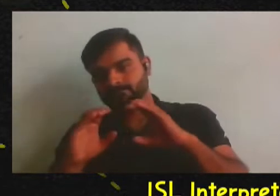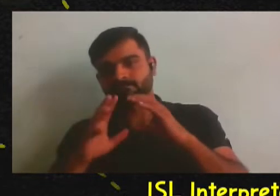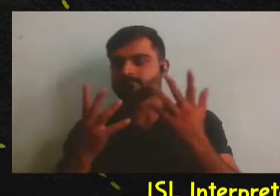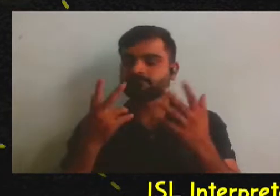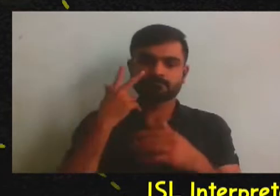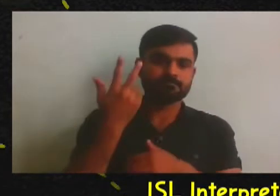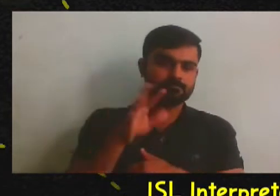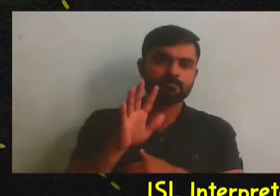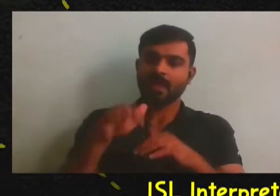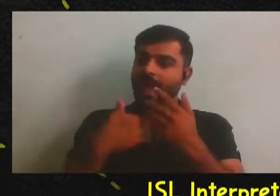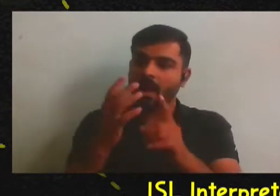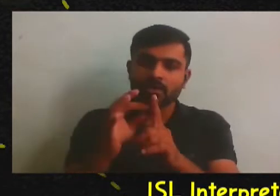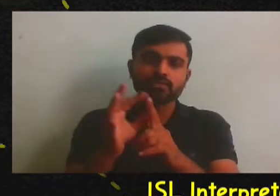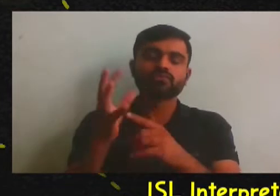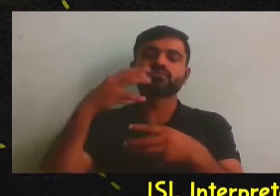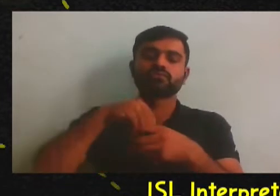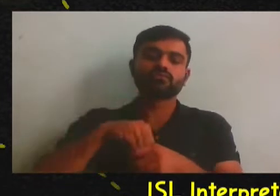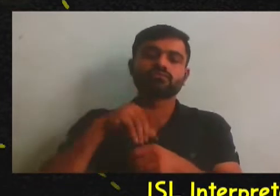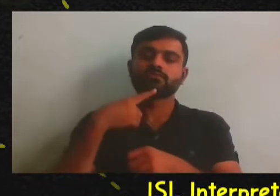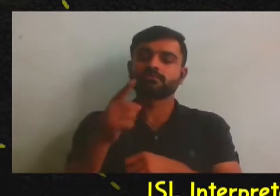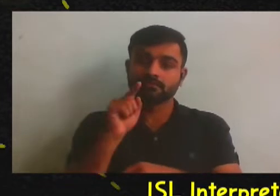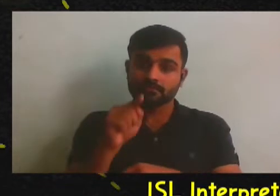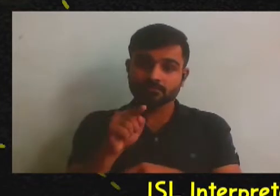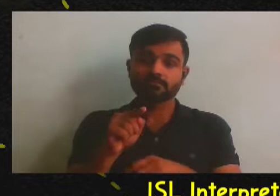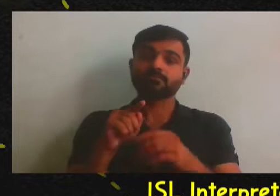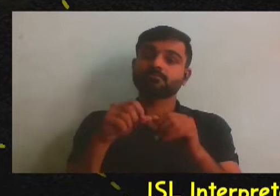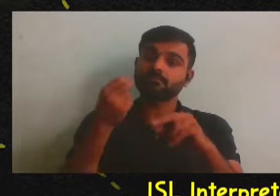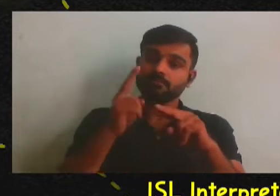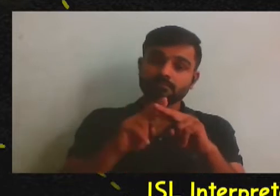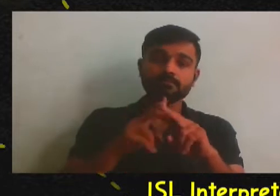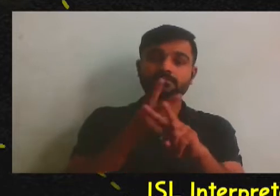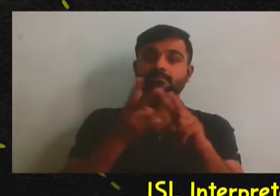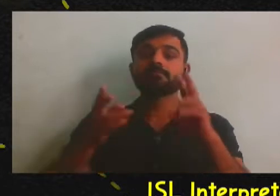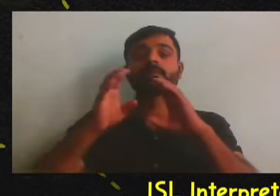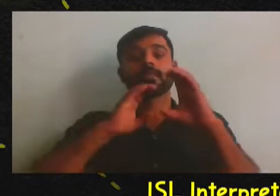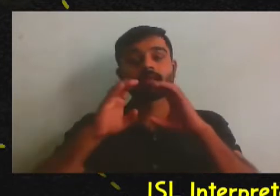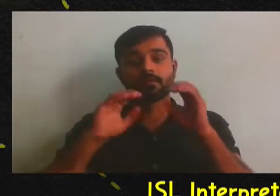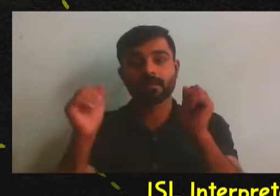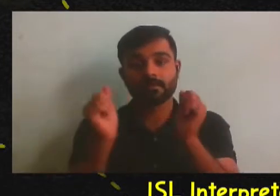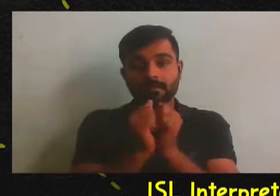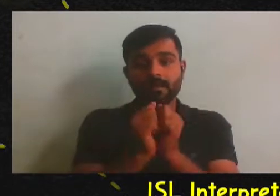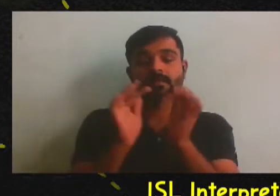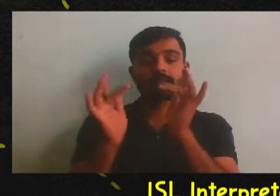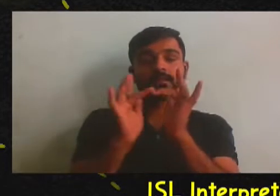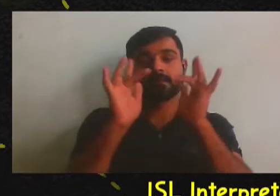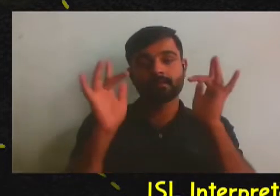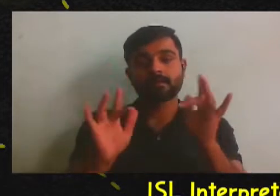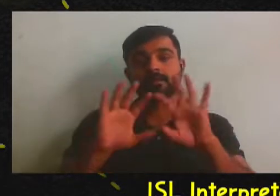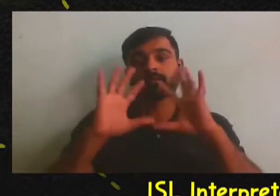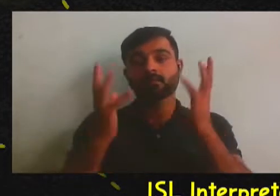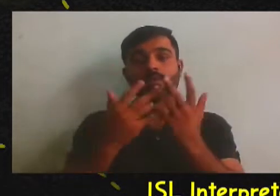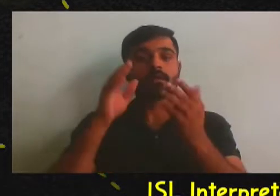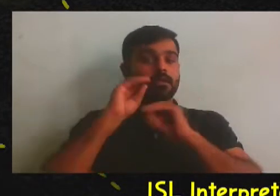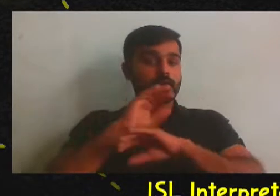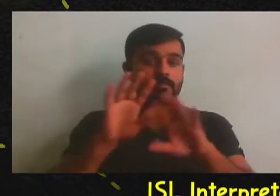IEC, how does one layer that kind of offline sense of communication with this online world of information,